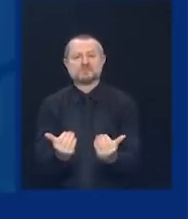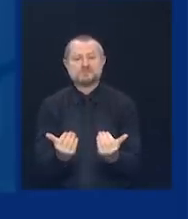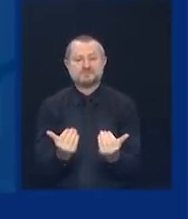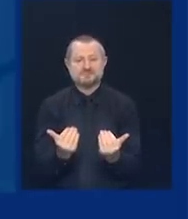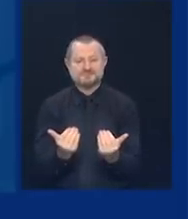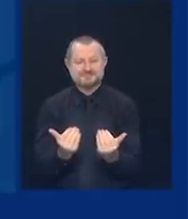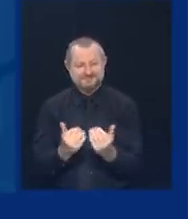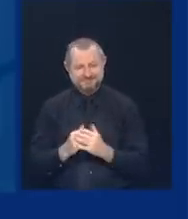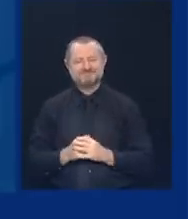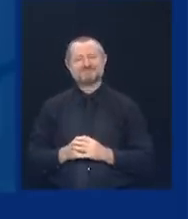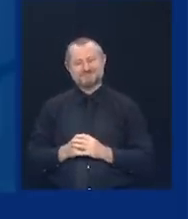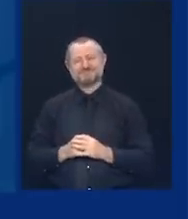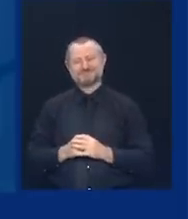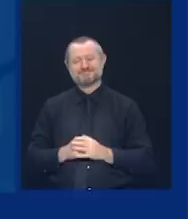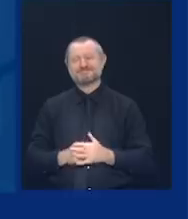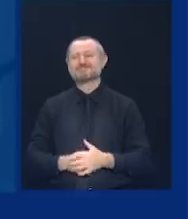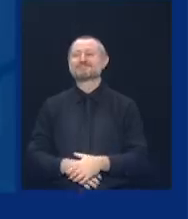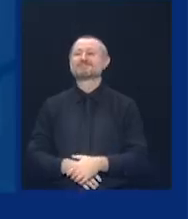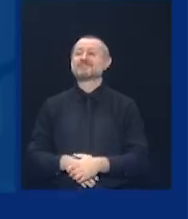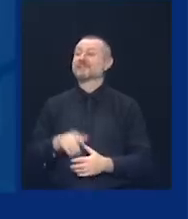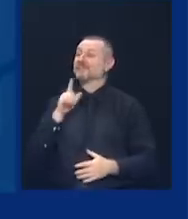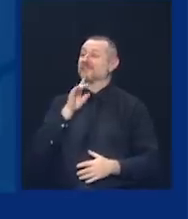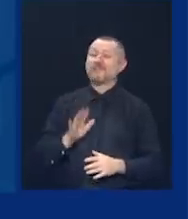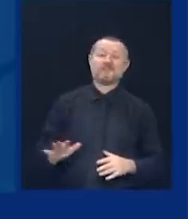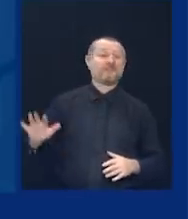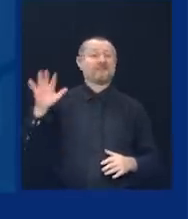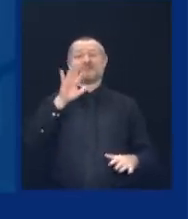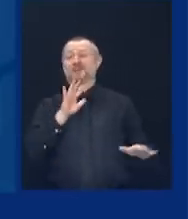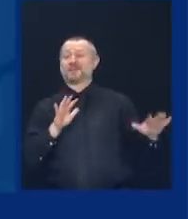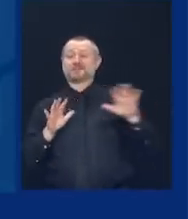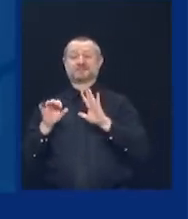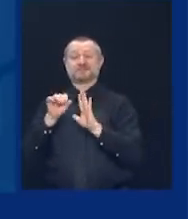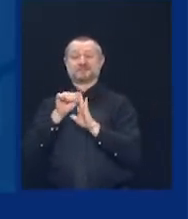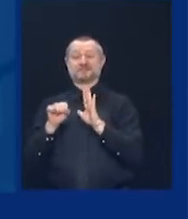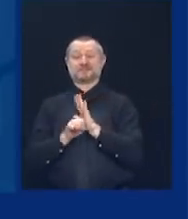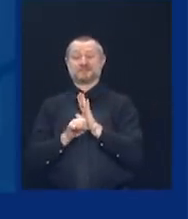You have no state in the nation now that is below 2%.